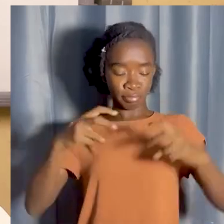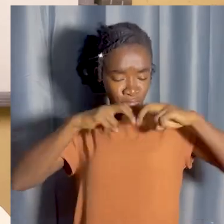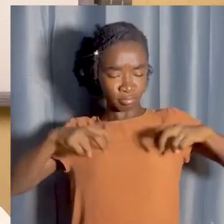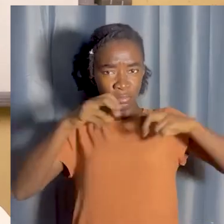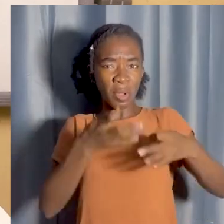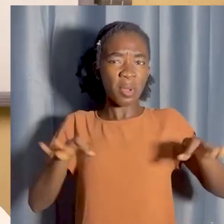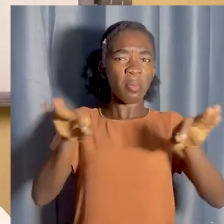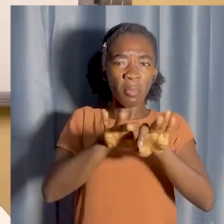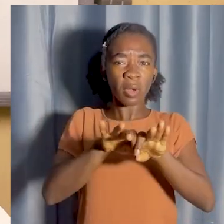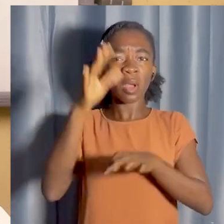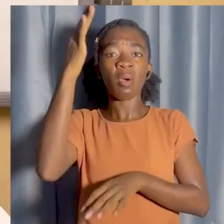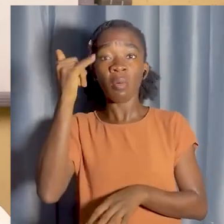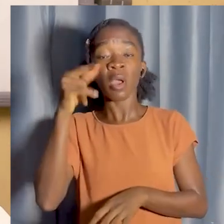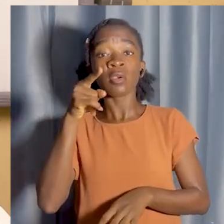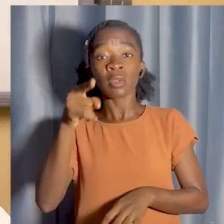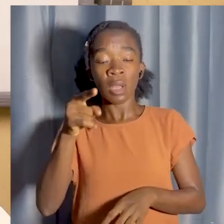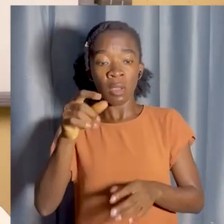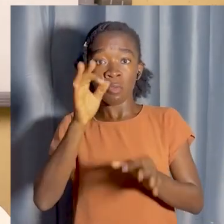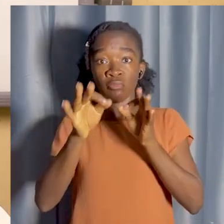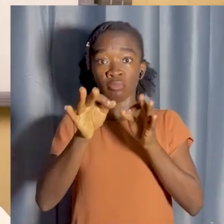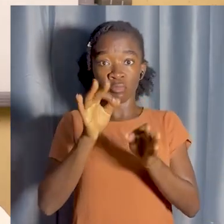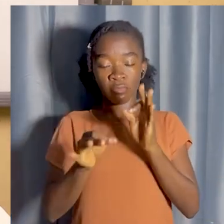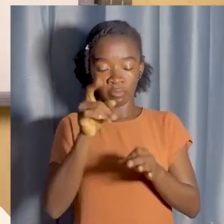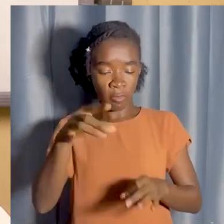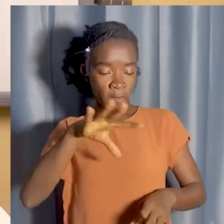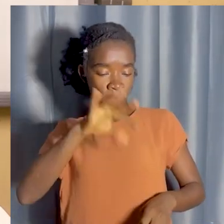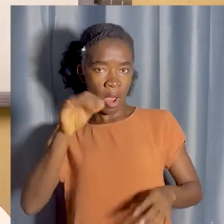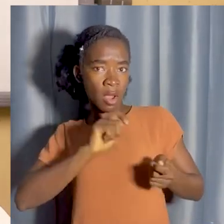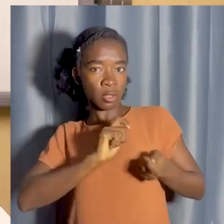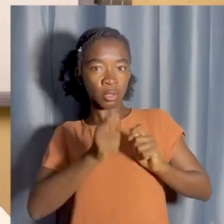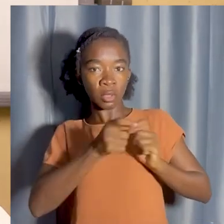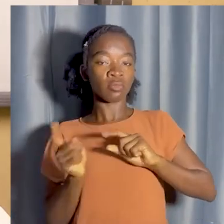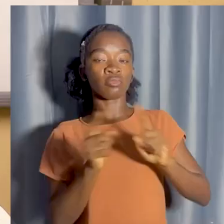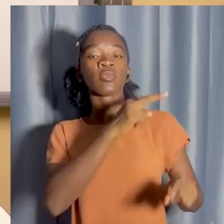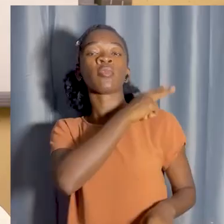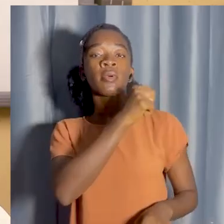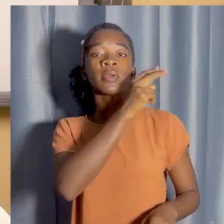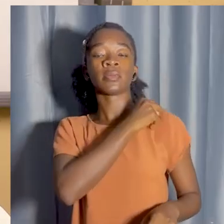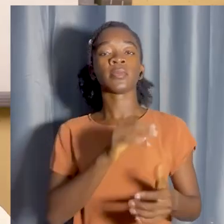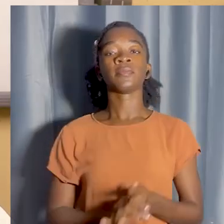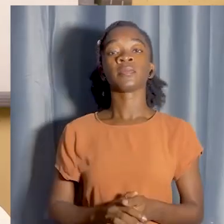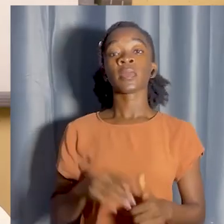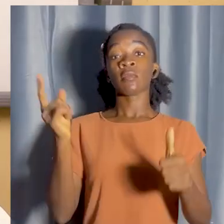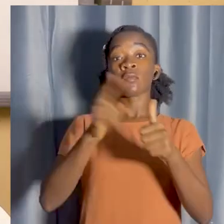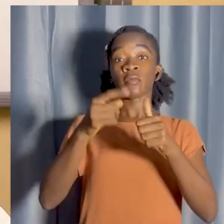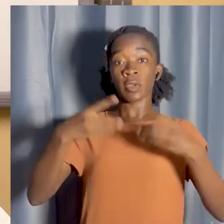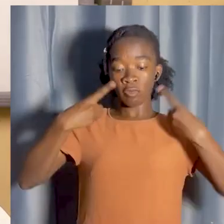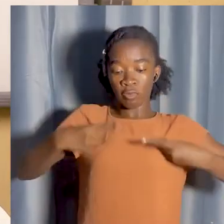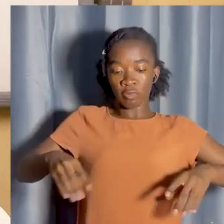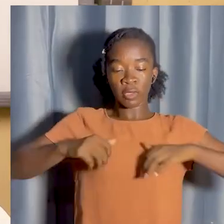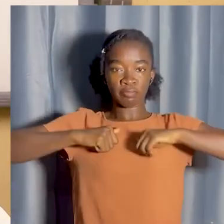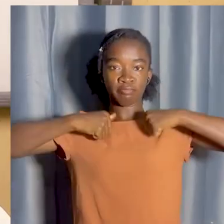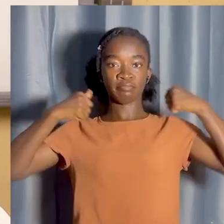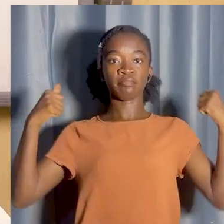to seek the necessary help. So what you do is you undress to the level of your waist. So as this